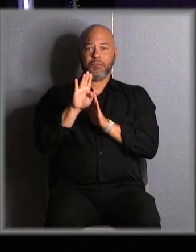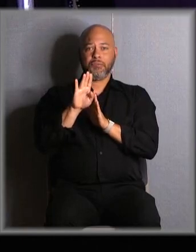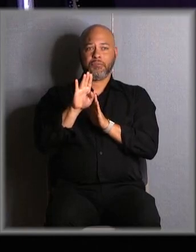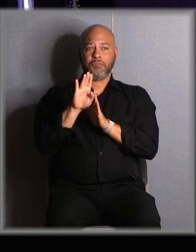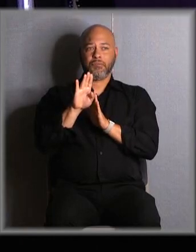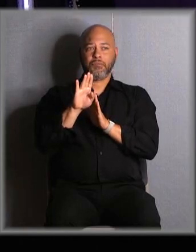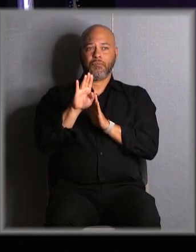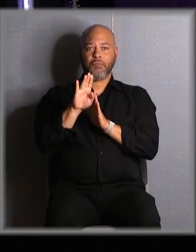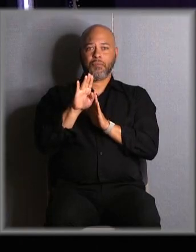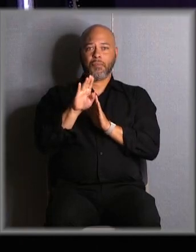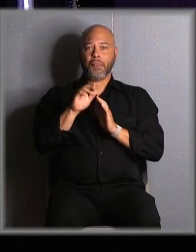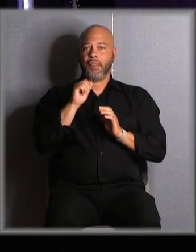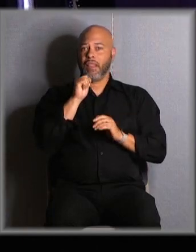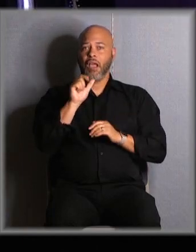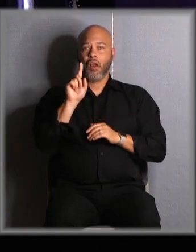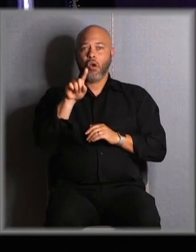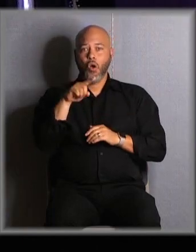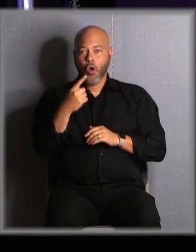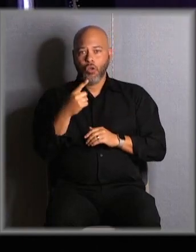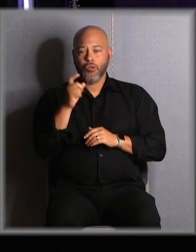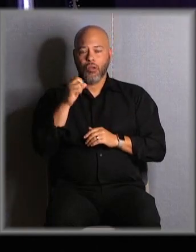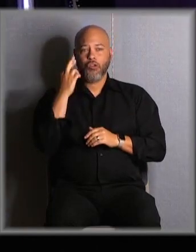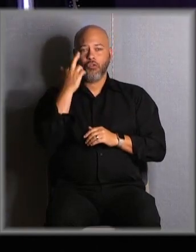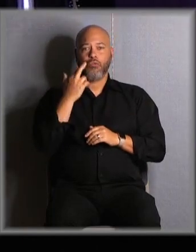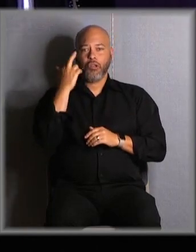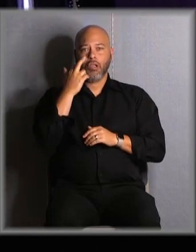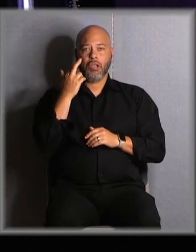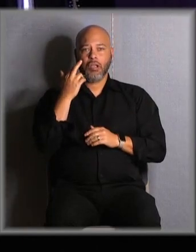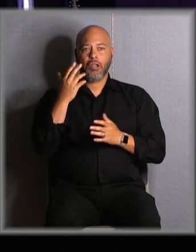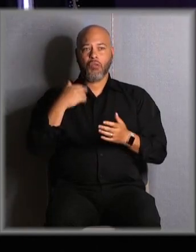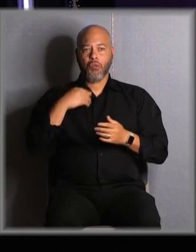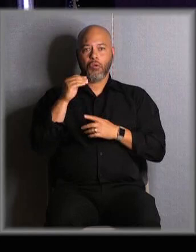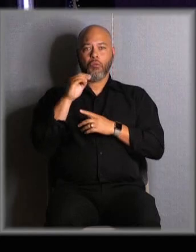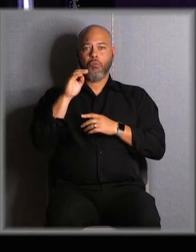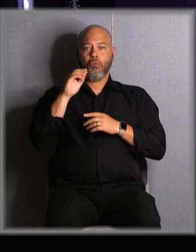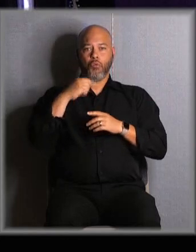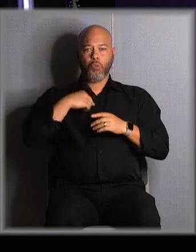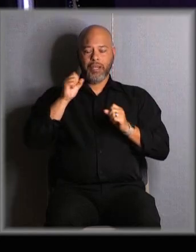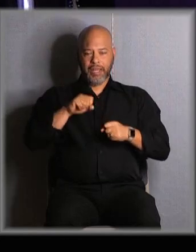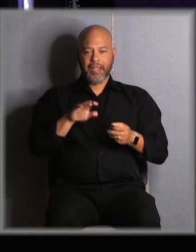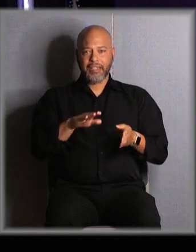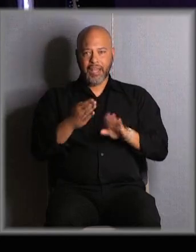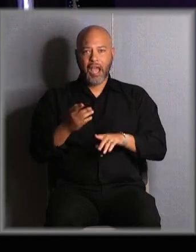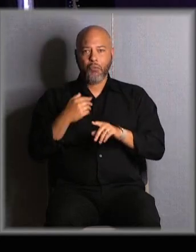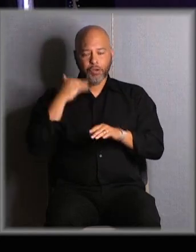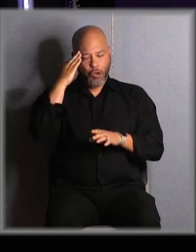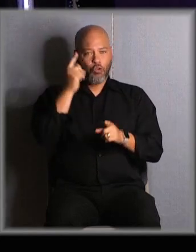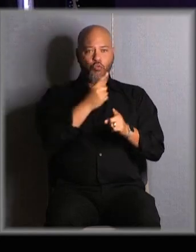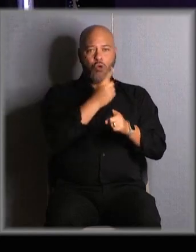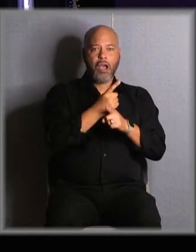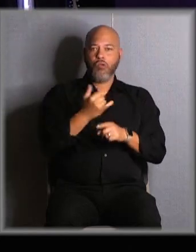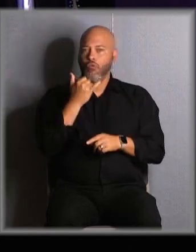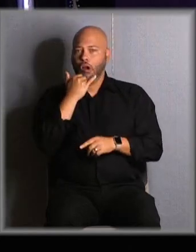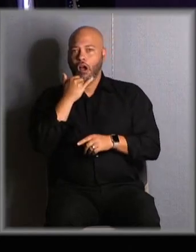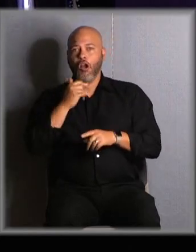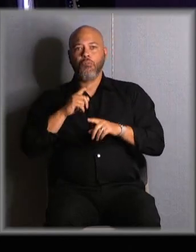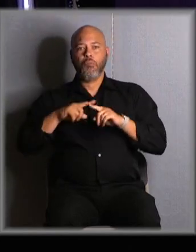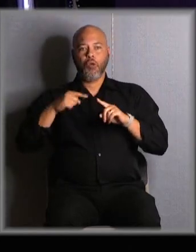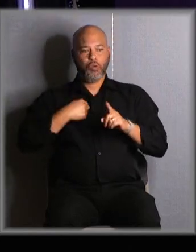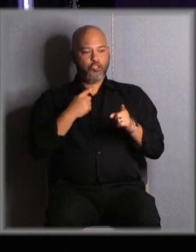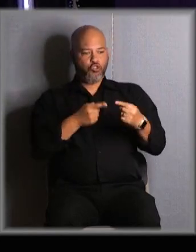And not only did we have to realize we're Moors, we're intelligent, we know right from wrong, but we struggle doing what's